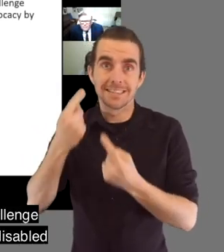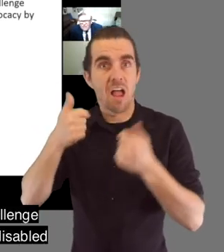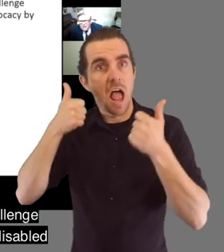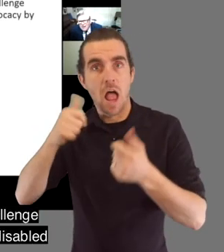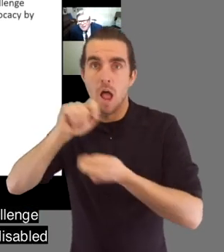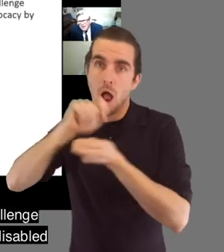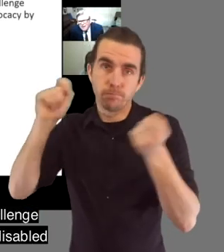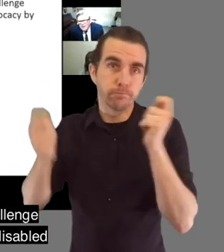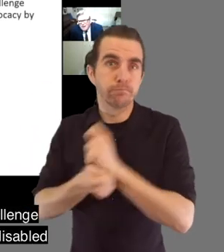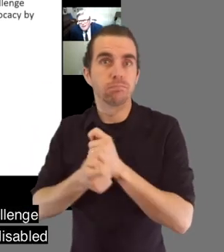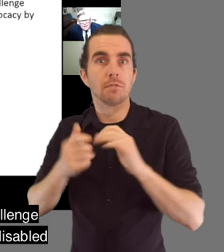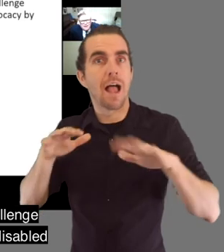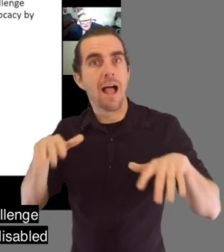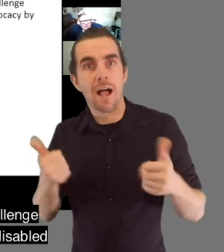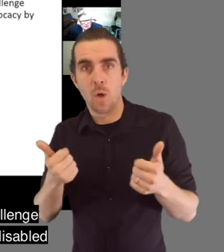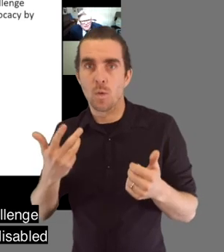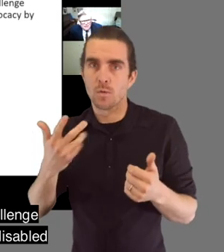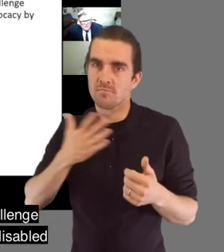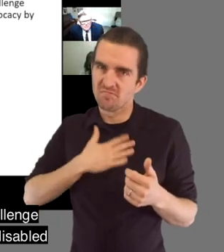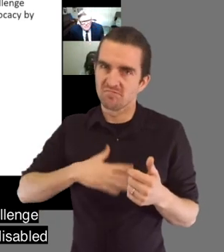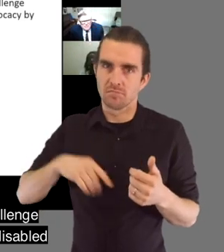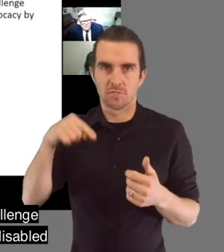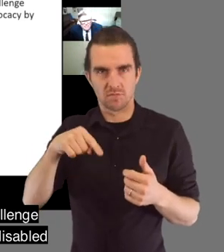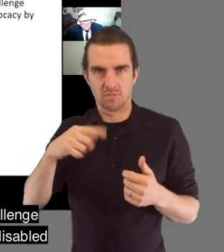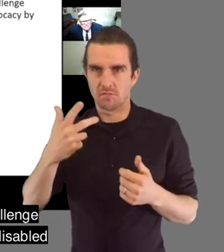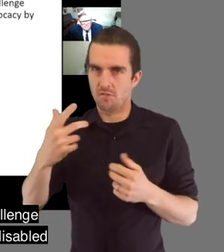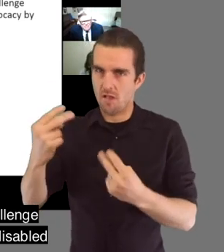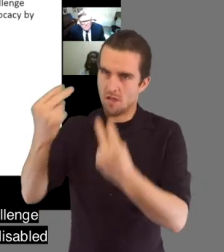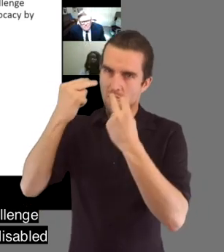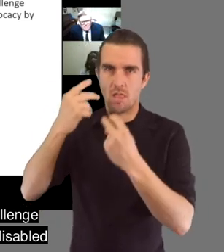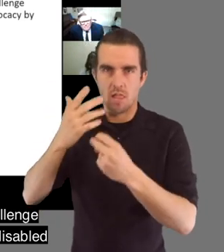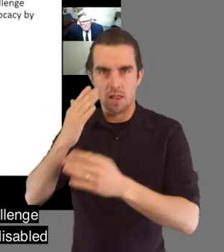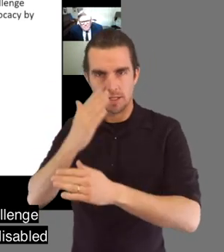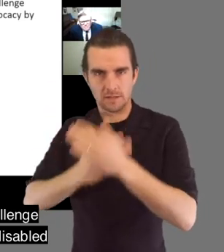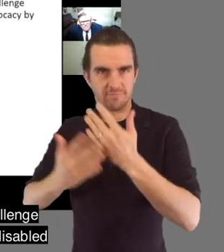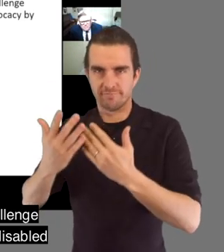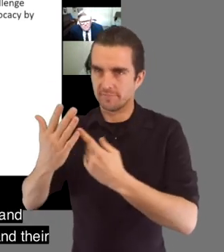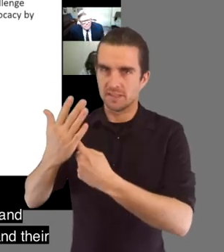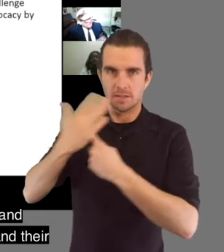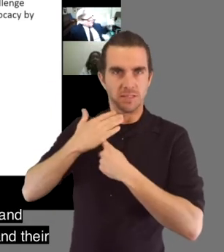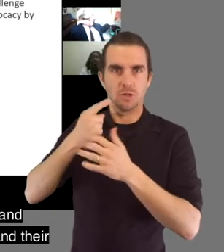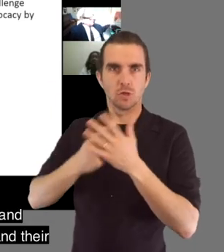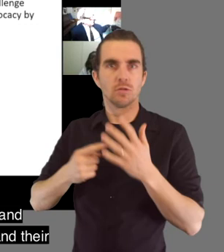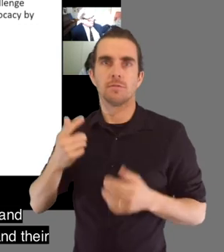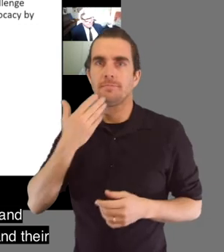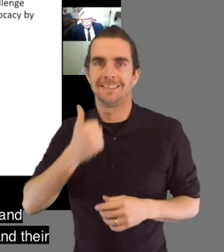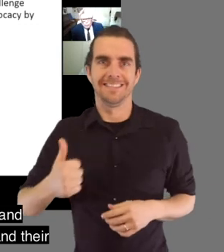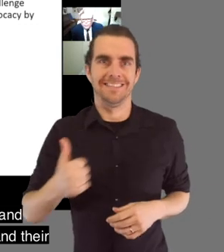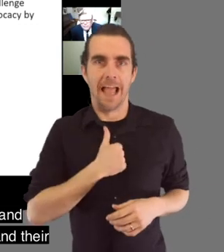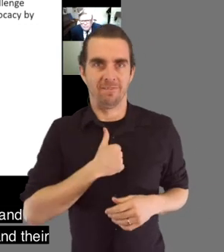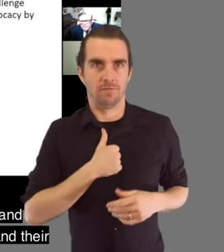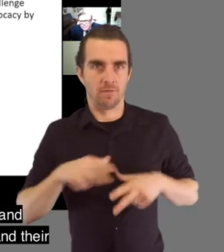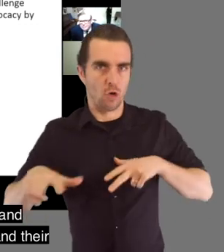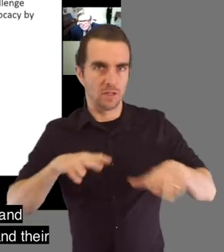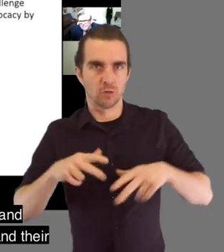of bringing about change and to challenge stigma and discrimination against disabled people is the self-organization